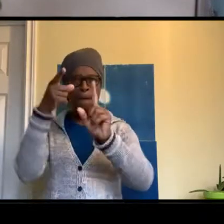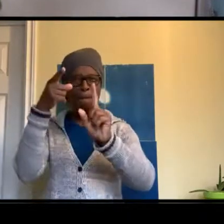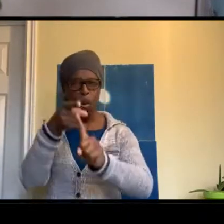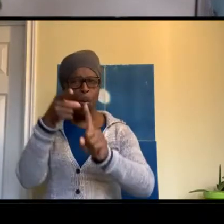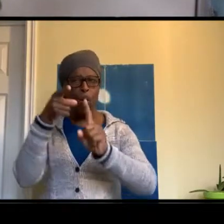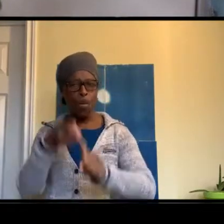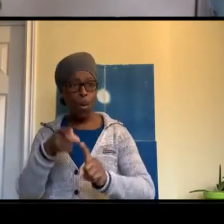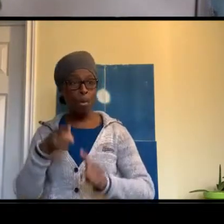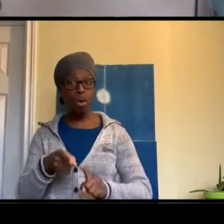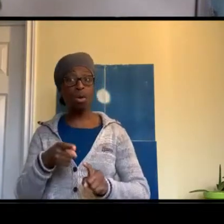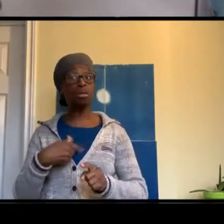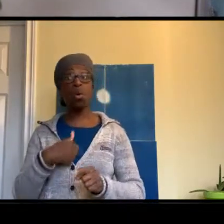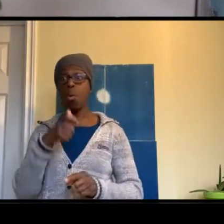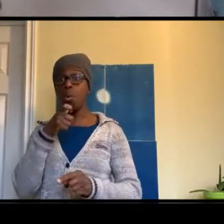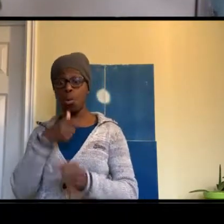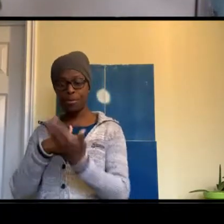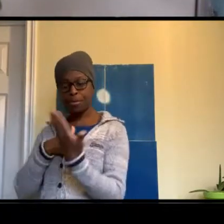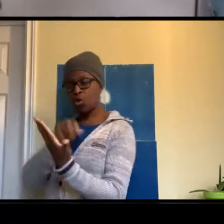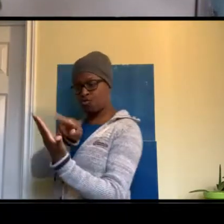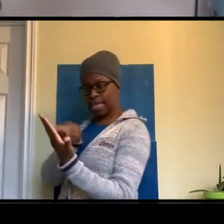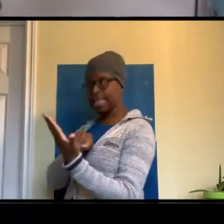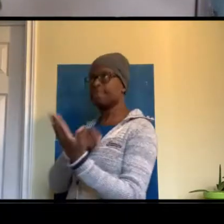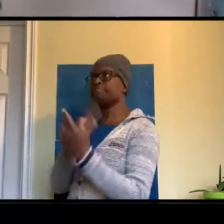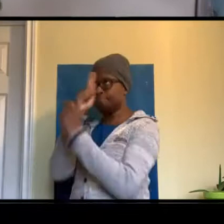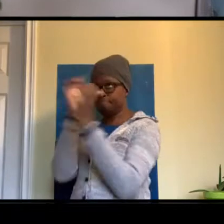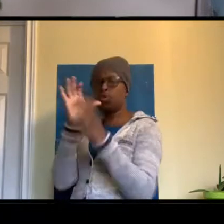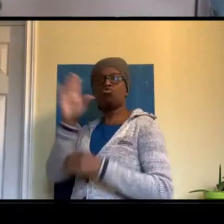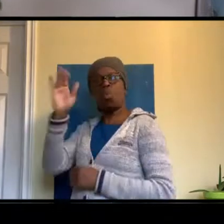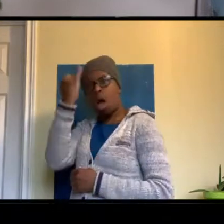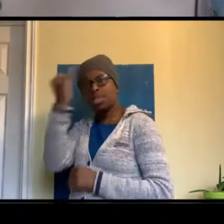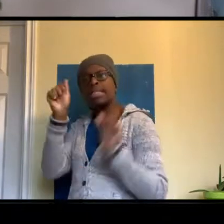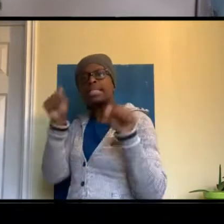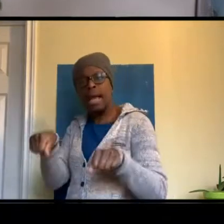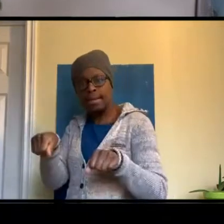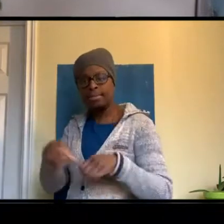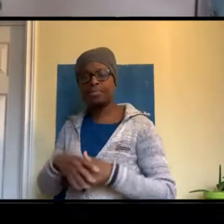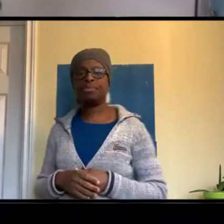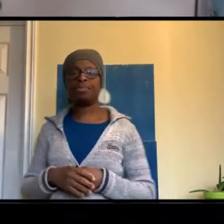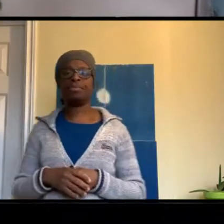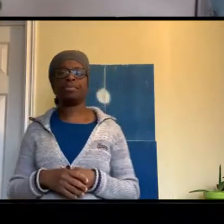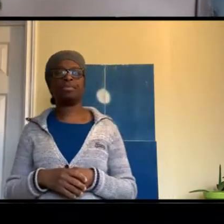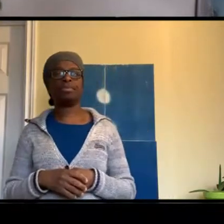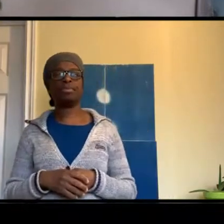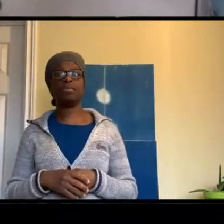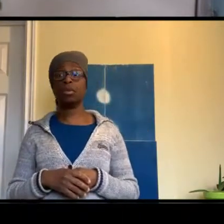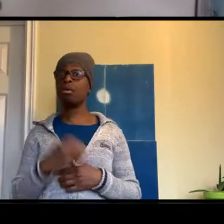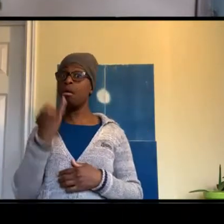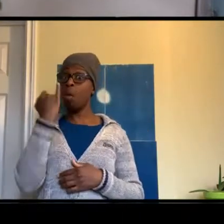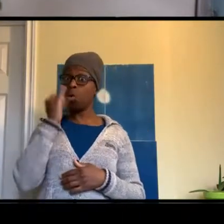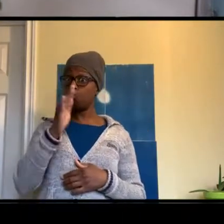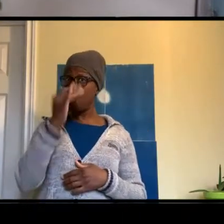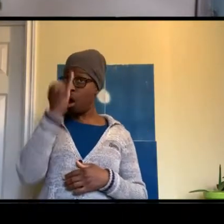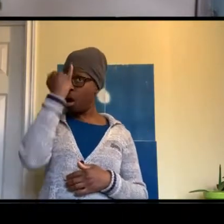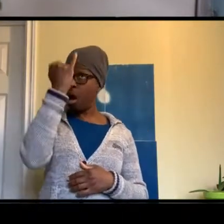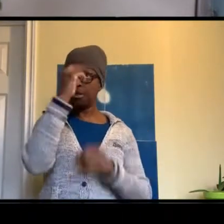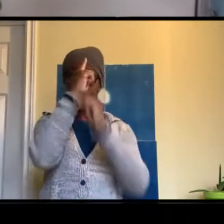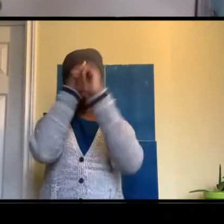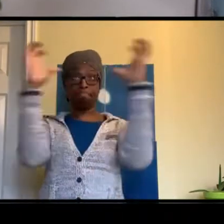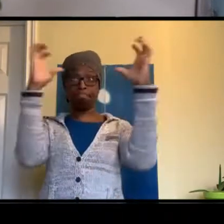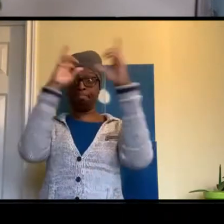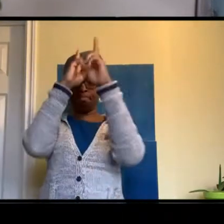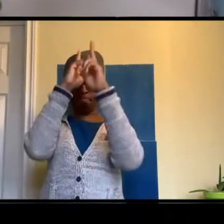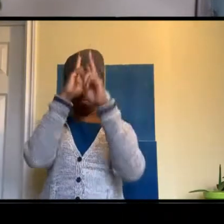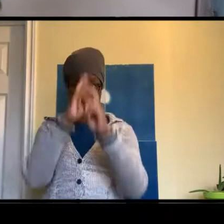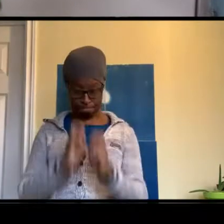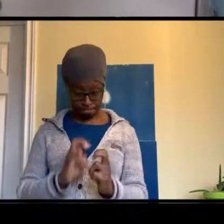oversell yourself. If you think you're able to get your artistic vision across in,